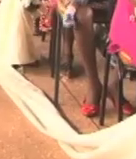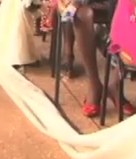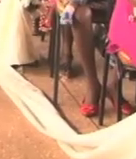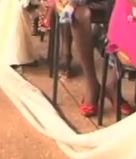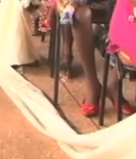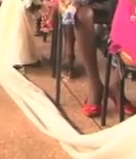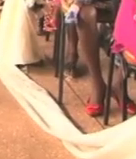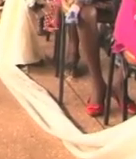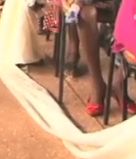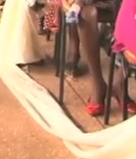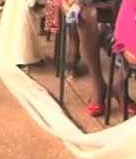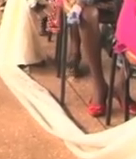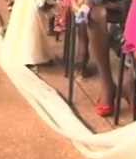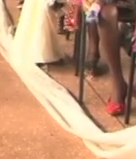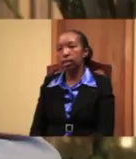My mother